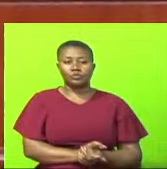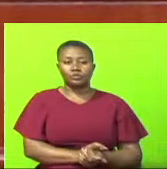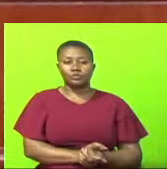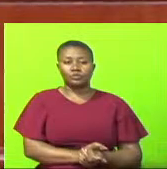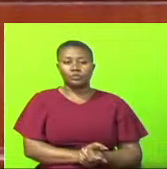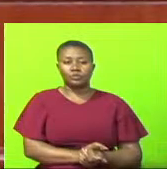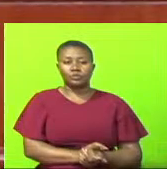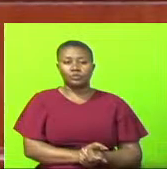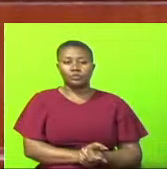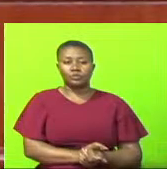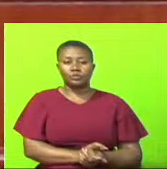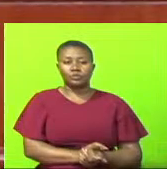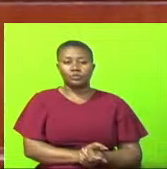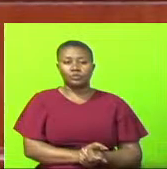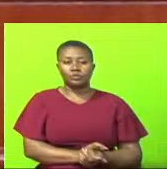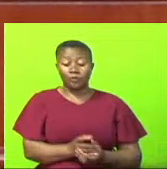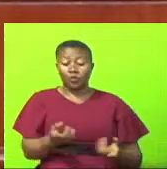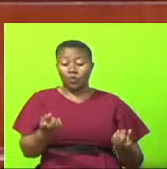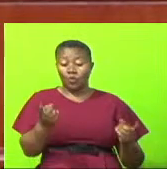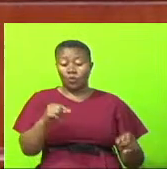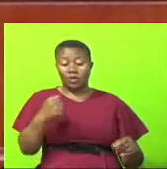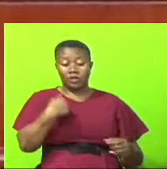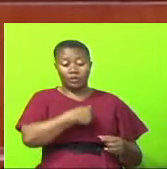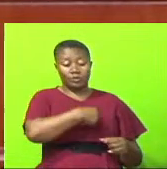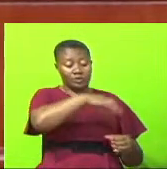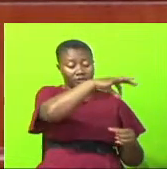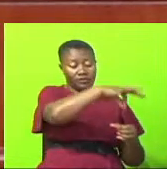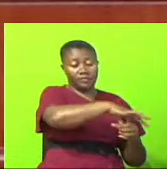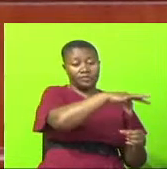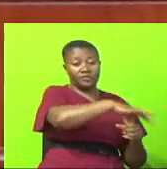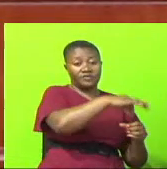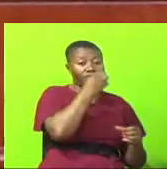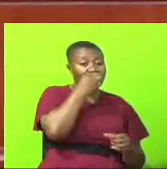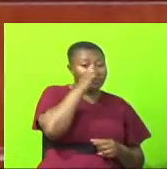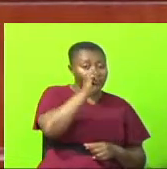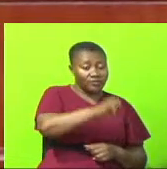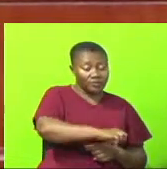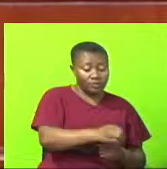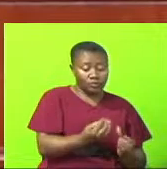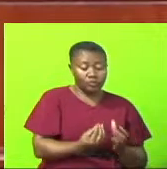And when you plant evil, you reap evil.